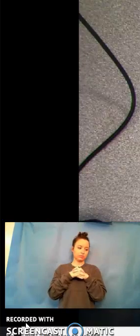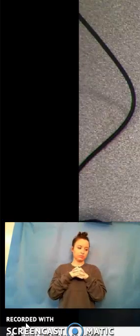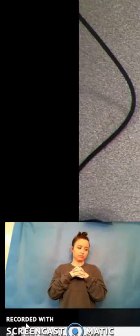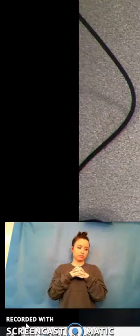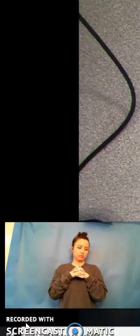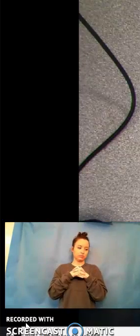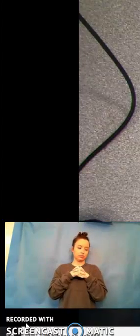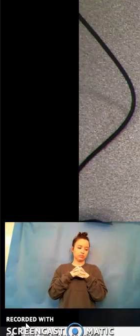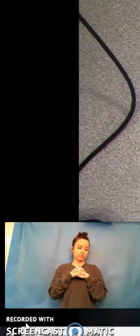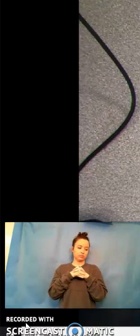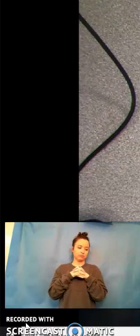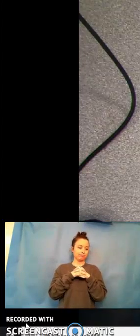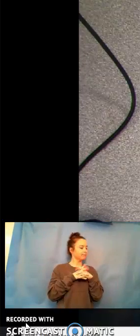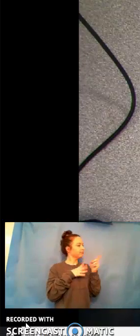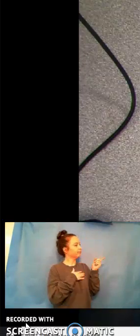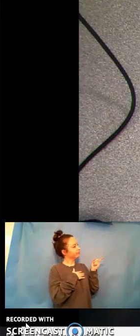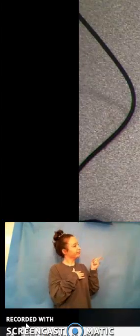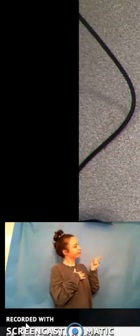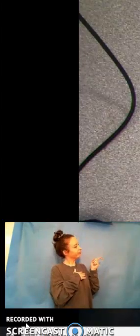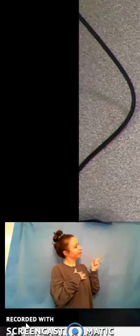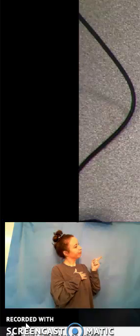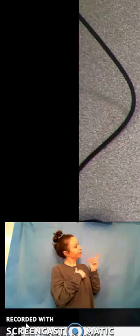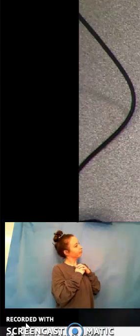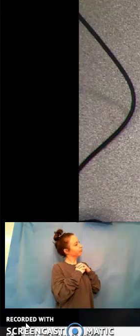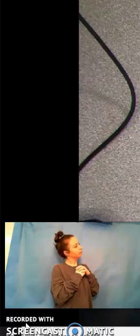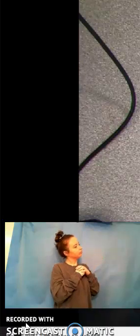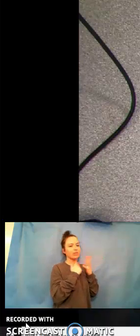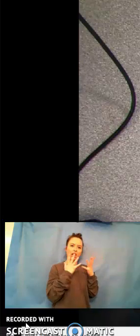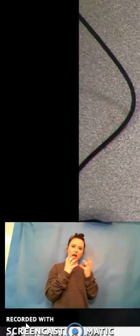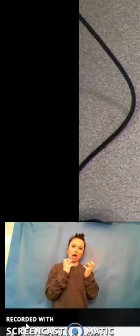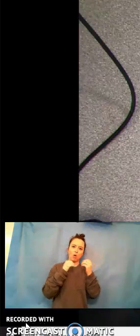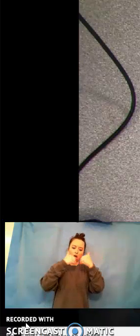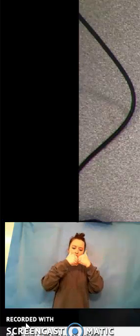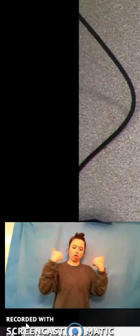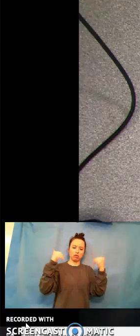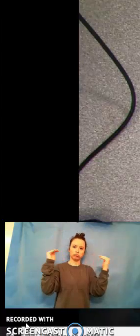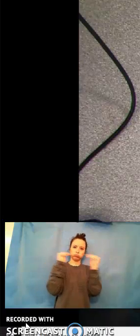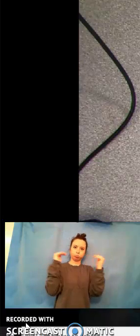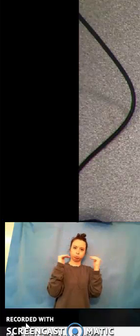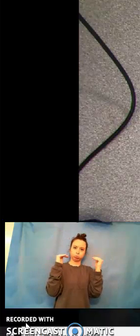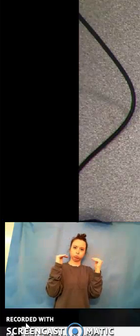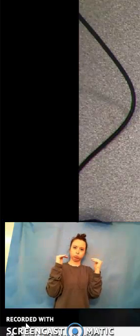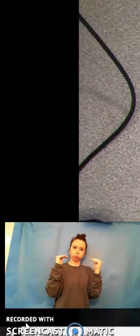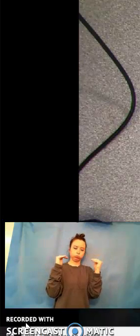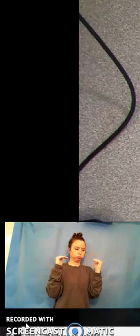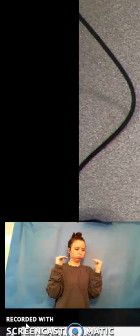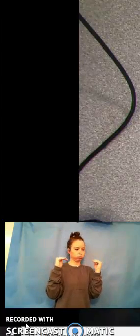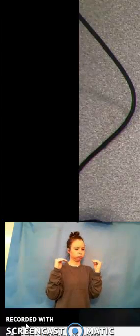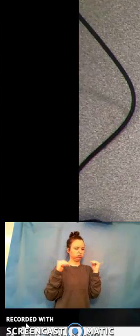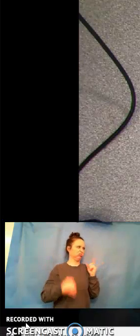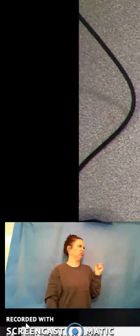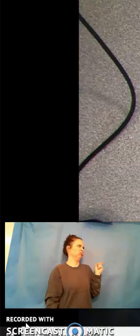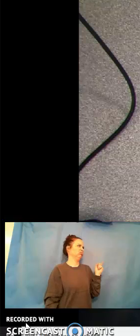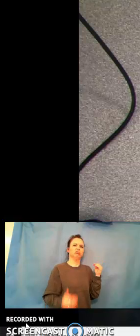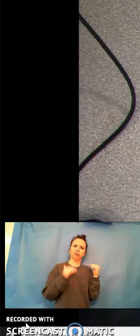Let's say I have a circle, and I wanted it to be in equal pieces. I couldn't draw a line